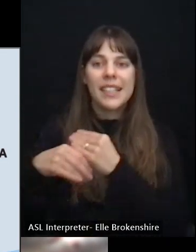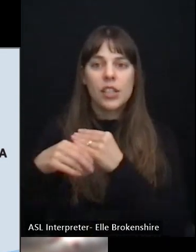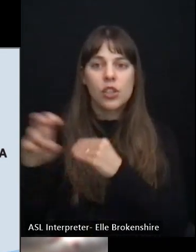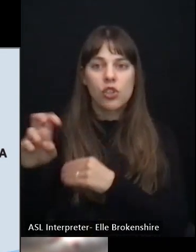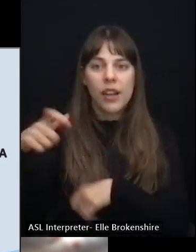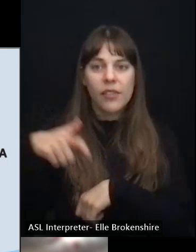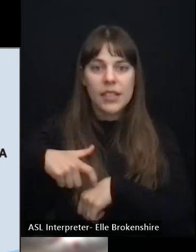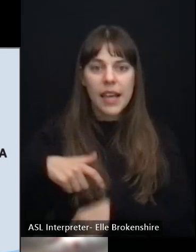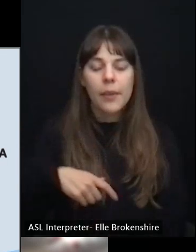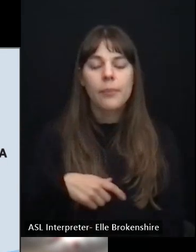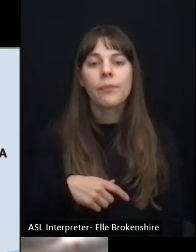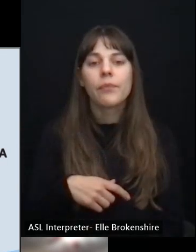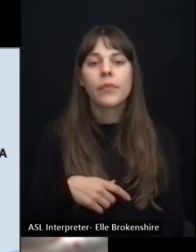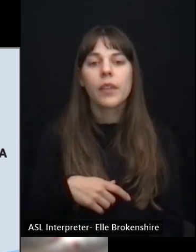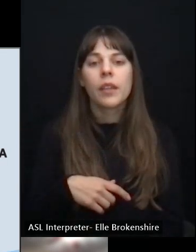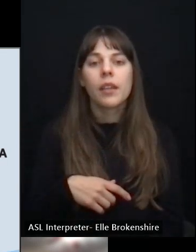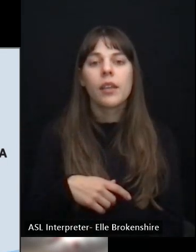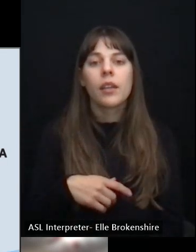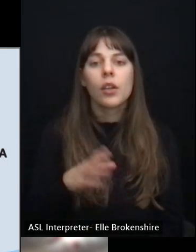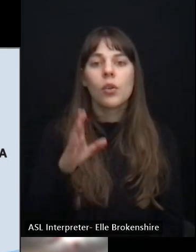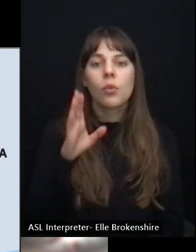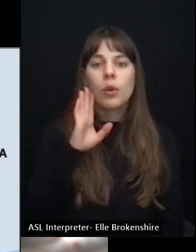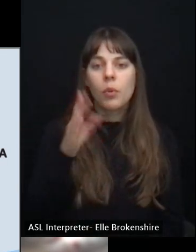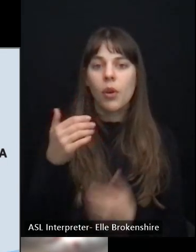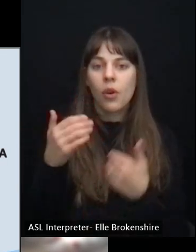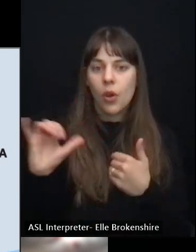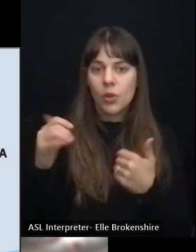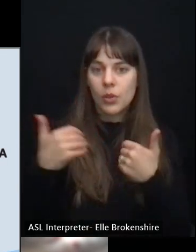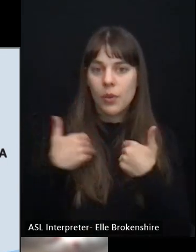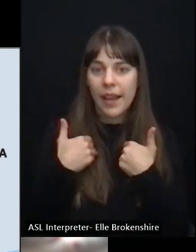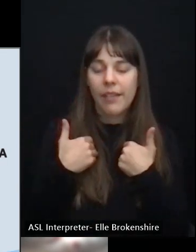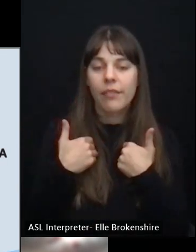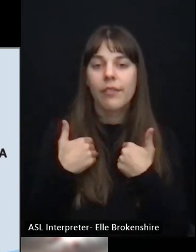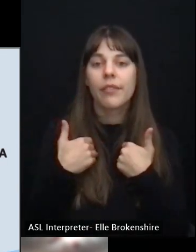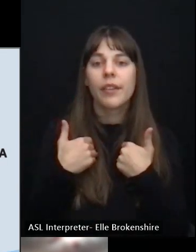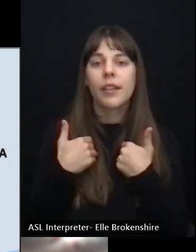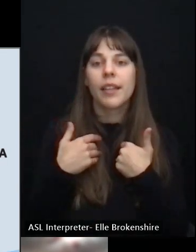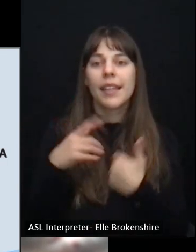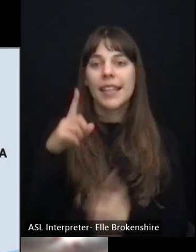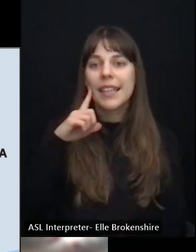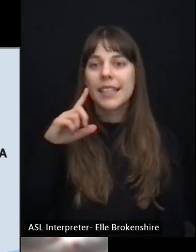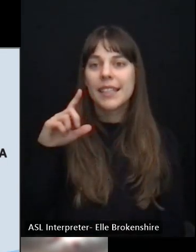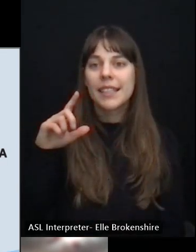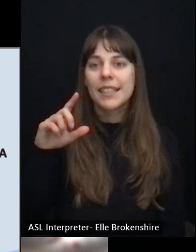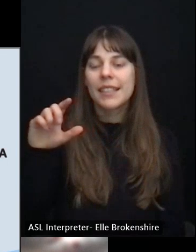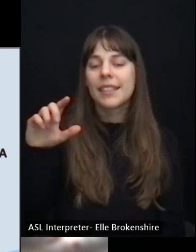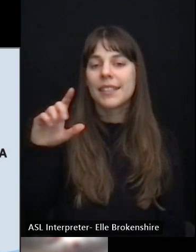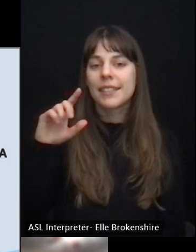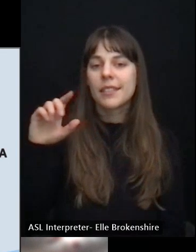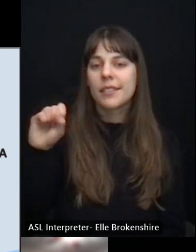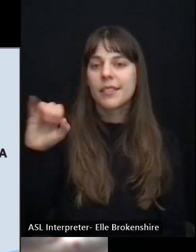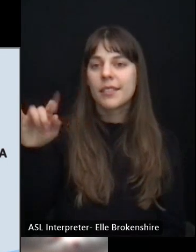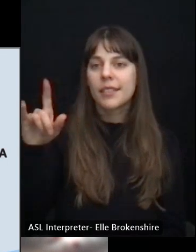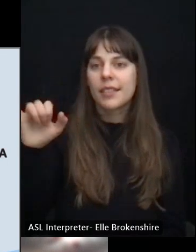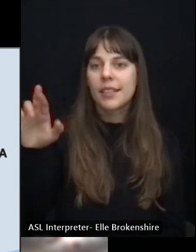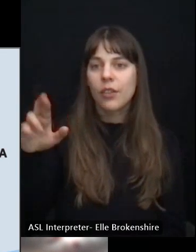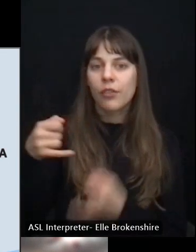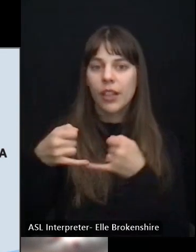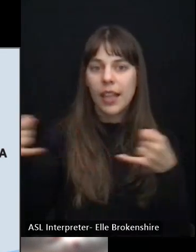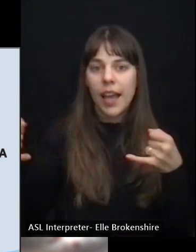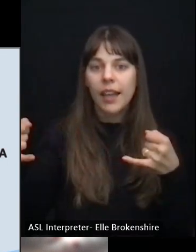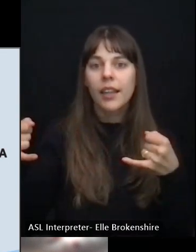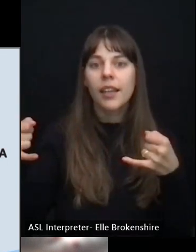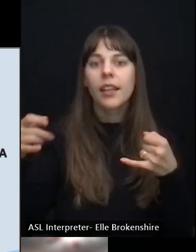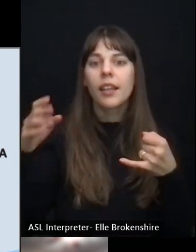Line. We are going to operate a Silver Line short between Library and Washington Junction on weekdays. So the 2